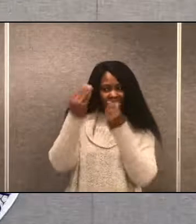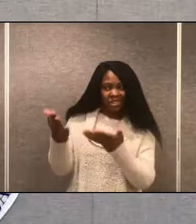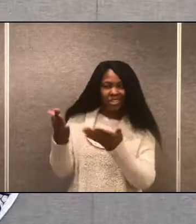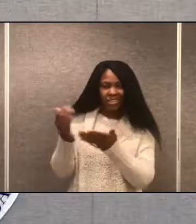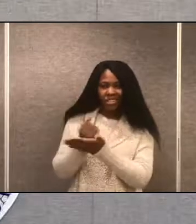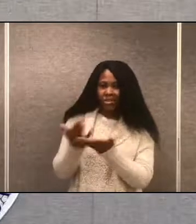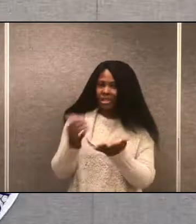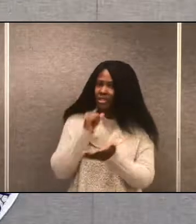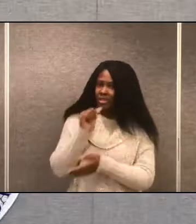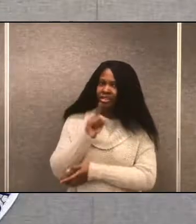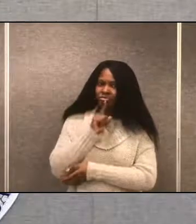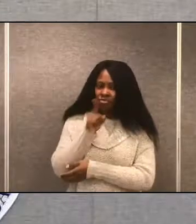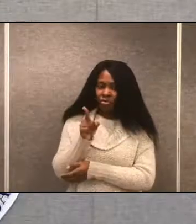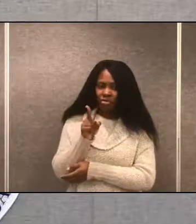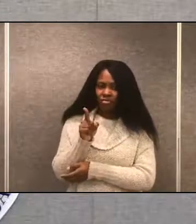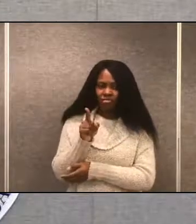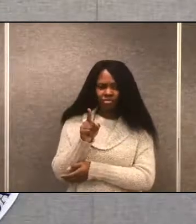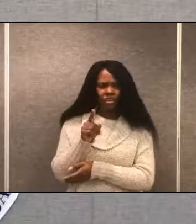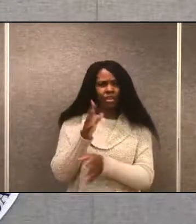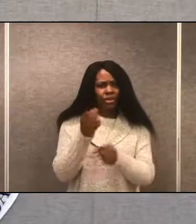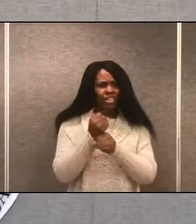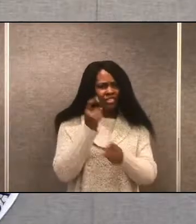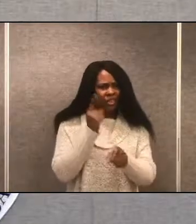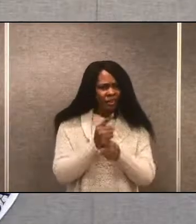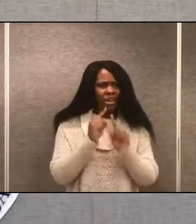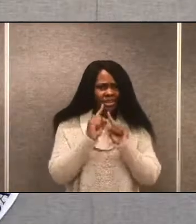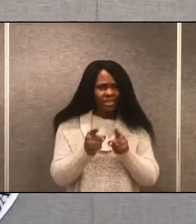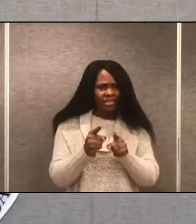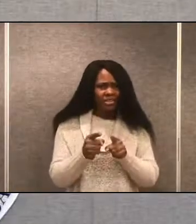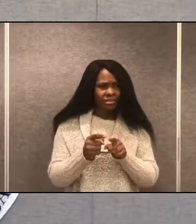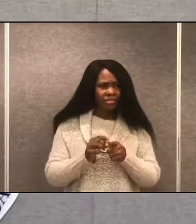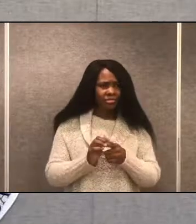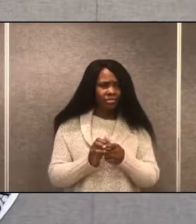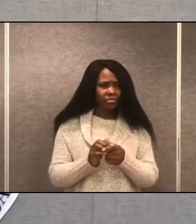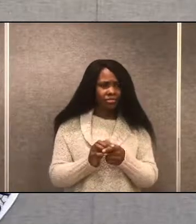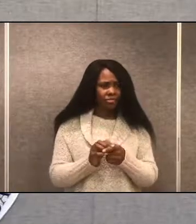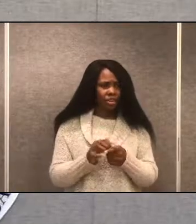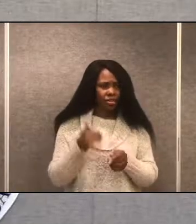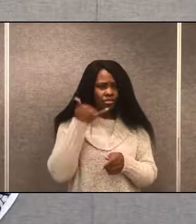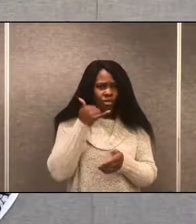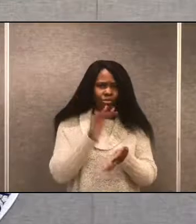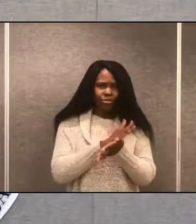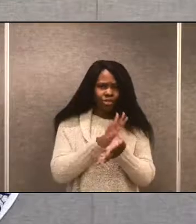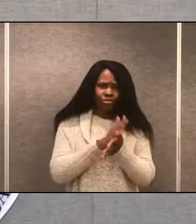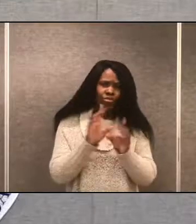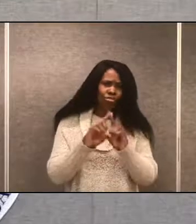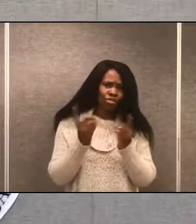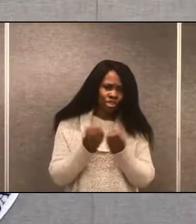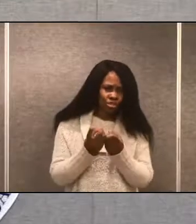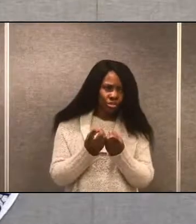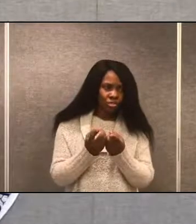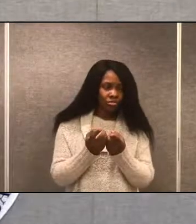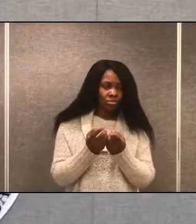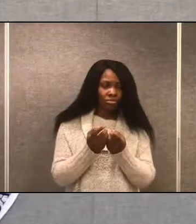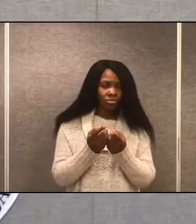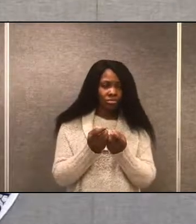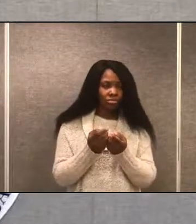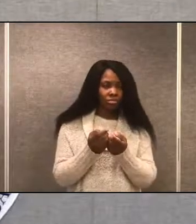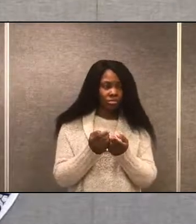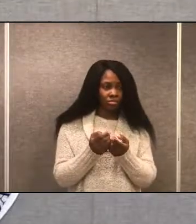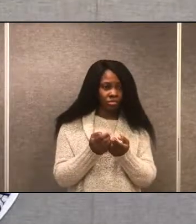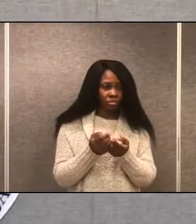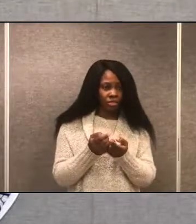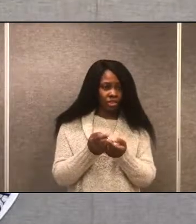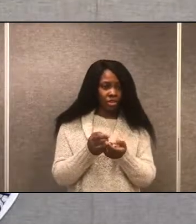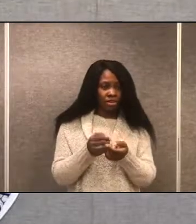true, right? Get the real answer. Call the superintendent. Call Dr. Harvard. Call Ms. Champagne.